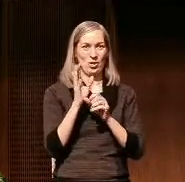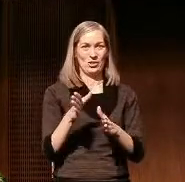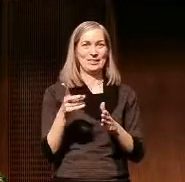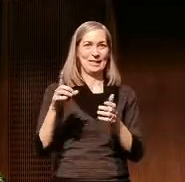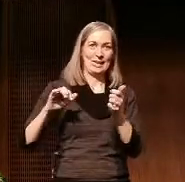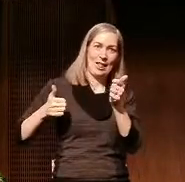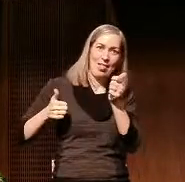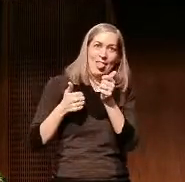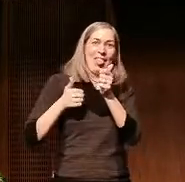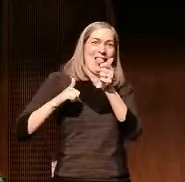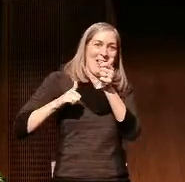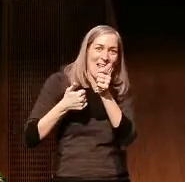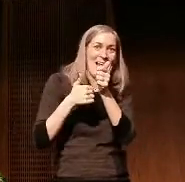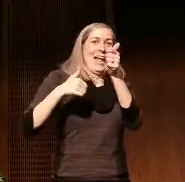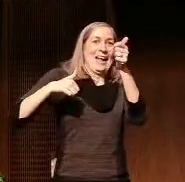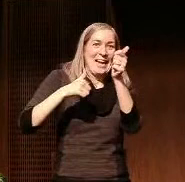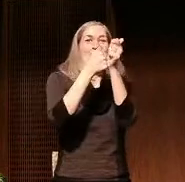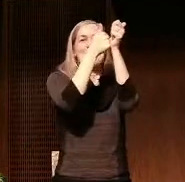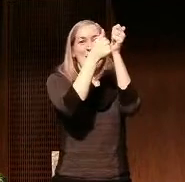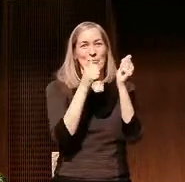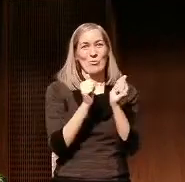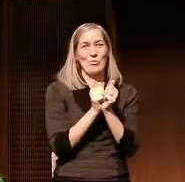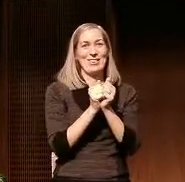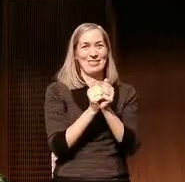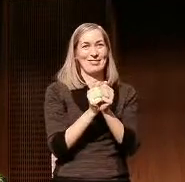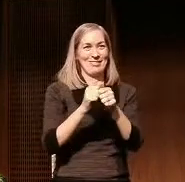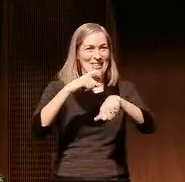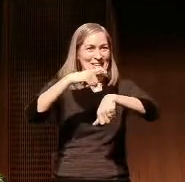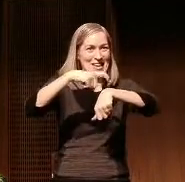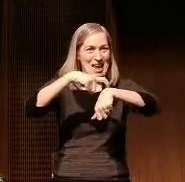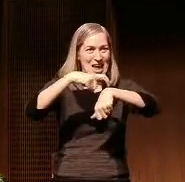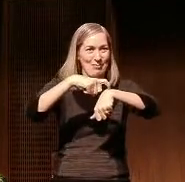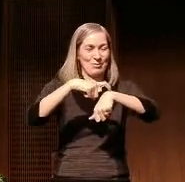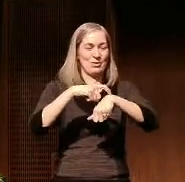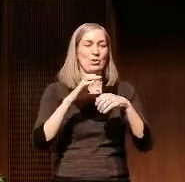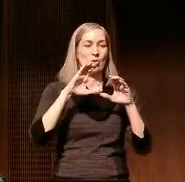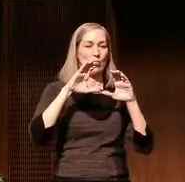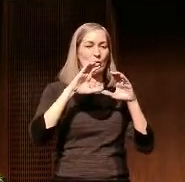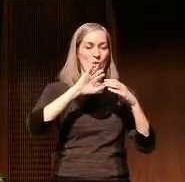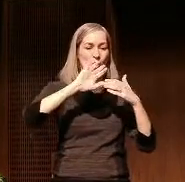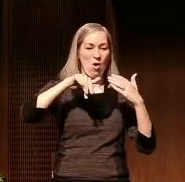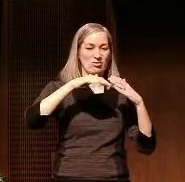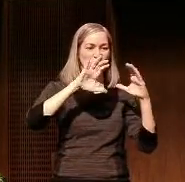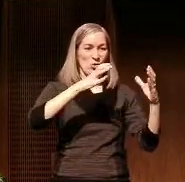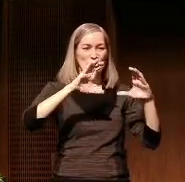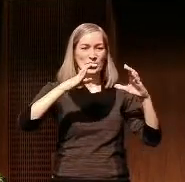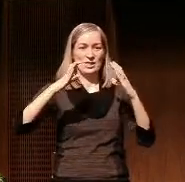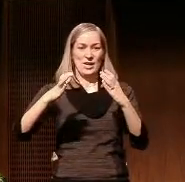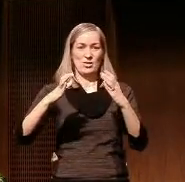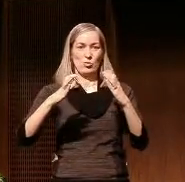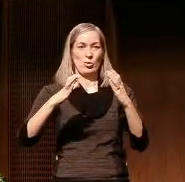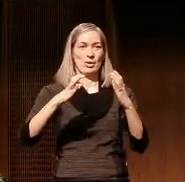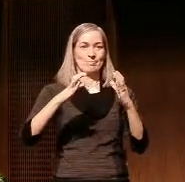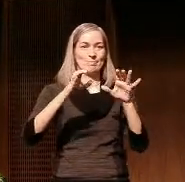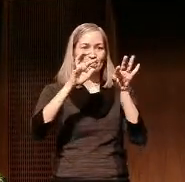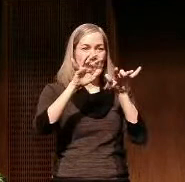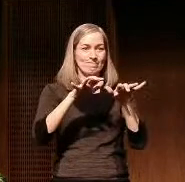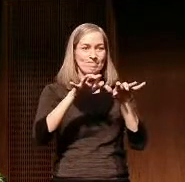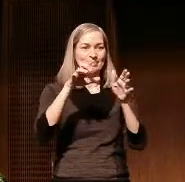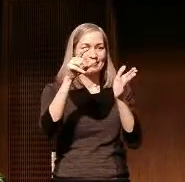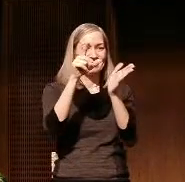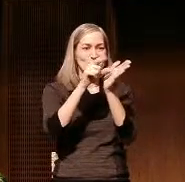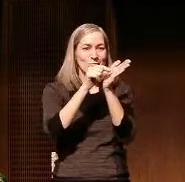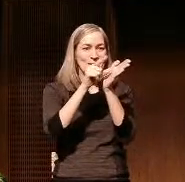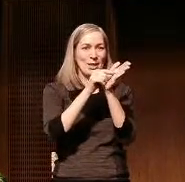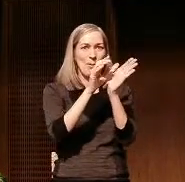the times. These courses by his hand were transformed into books that could be shared